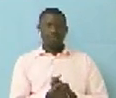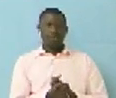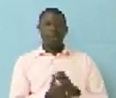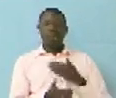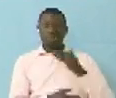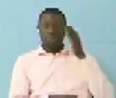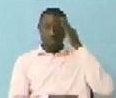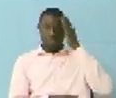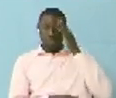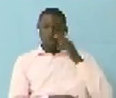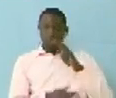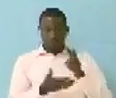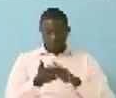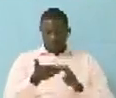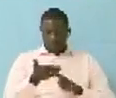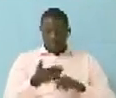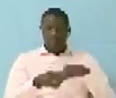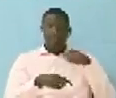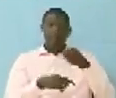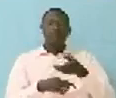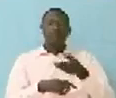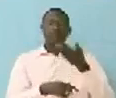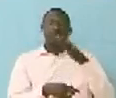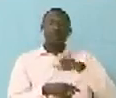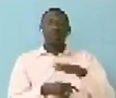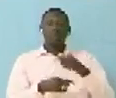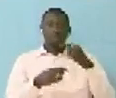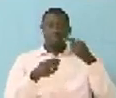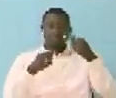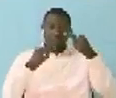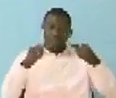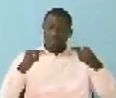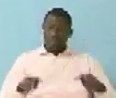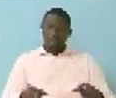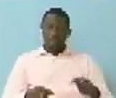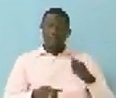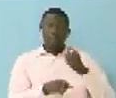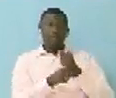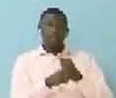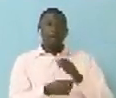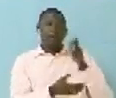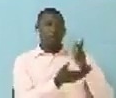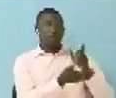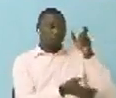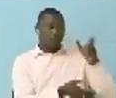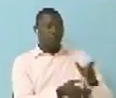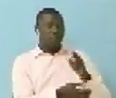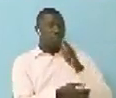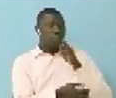know you are reading from the statements made by the witness, their confession here.